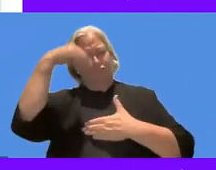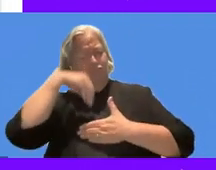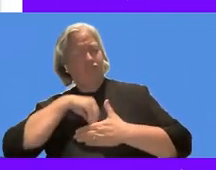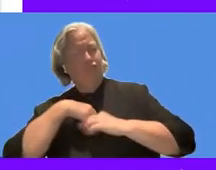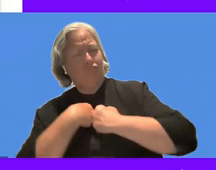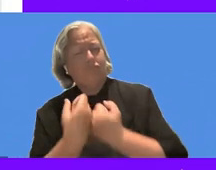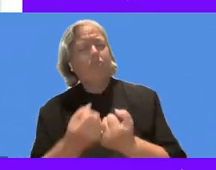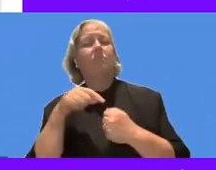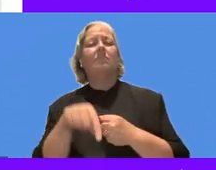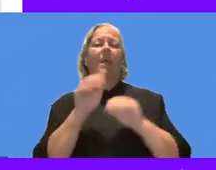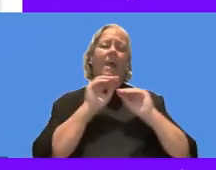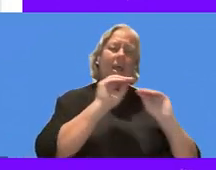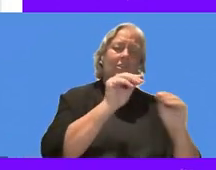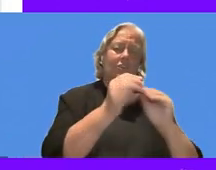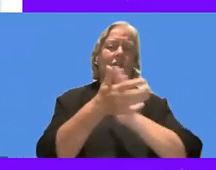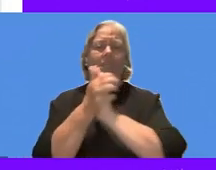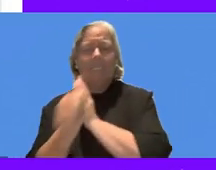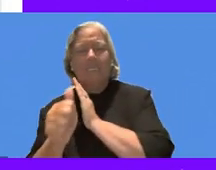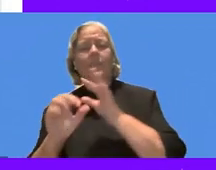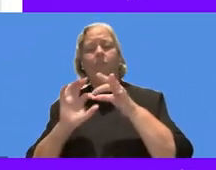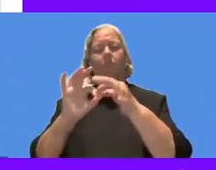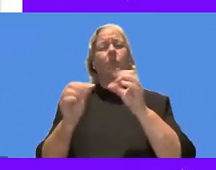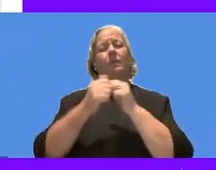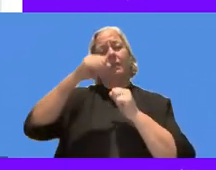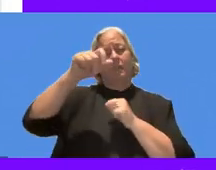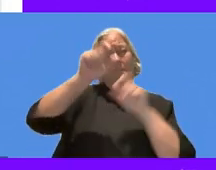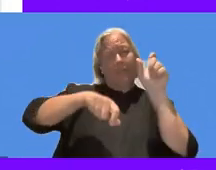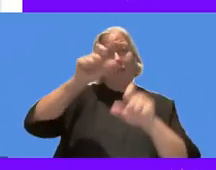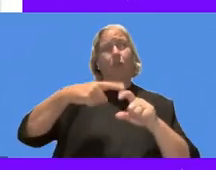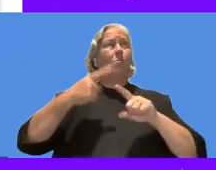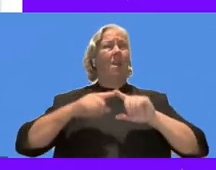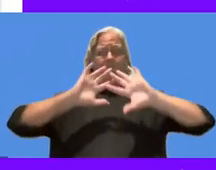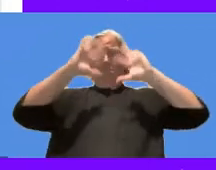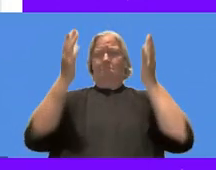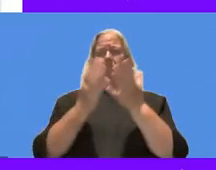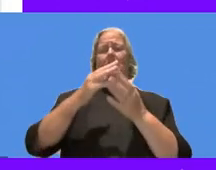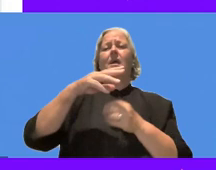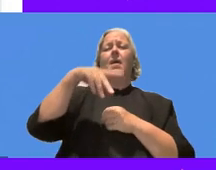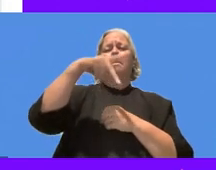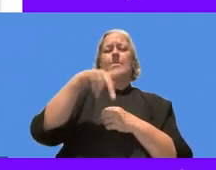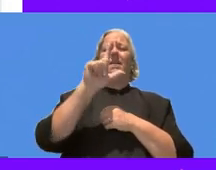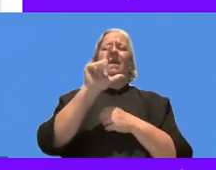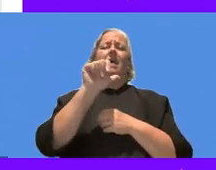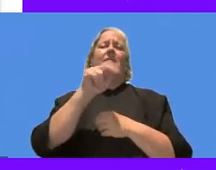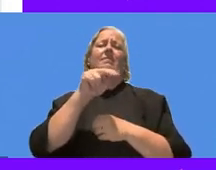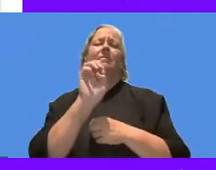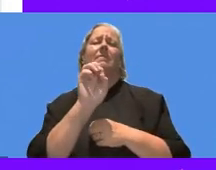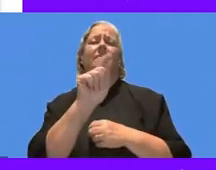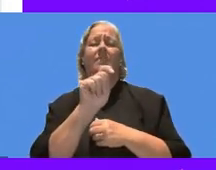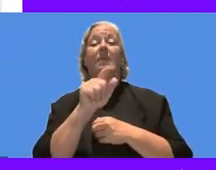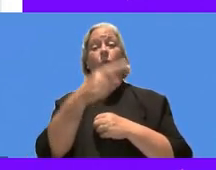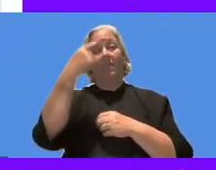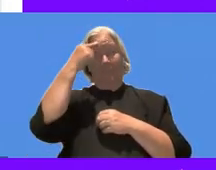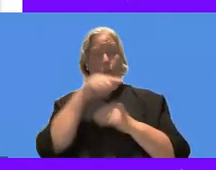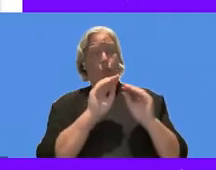and skills, and their connection with people and the planet even. The campaign is not just for young people, but it's also by young people. It is completely